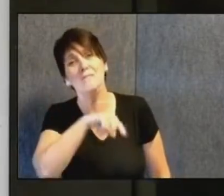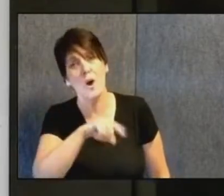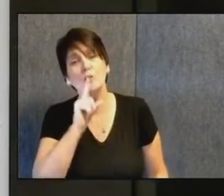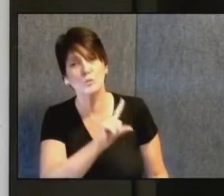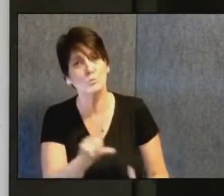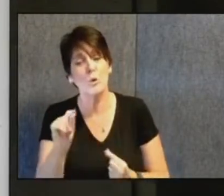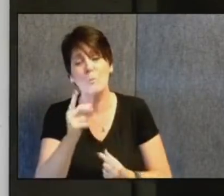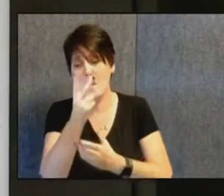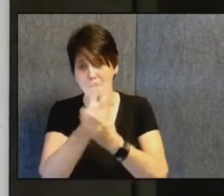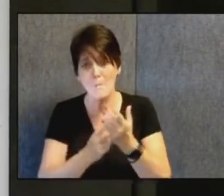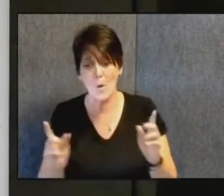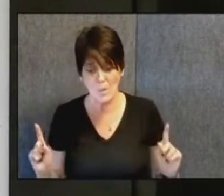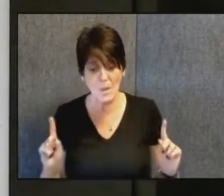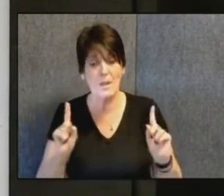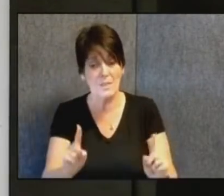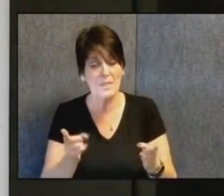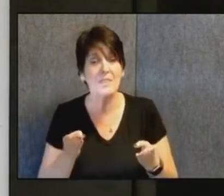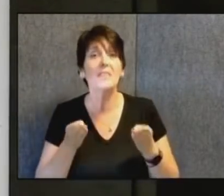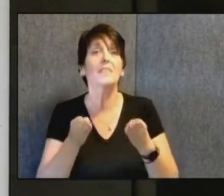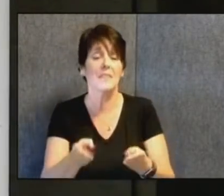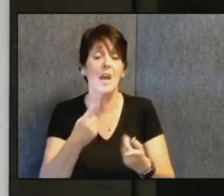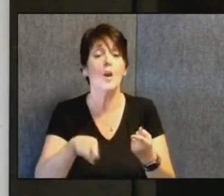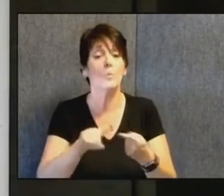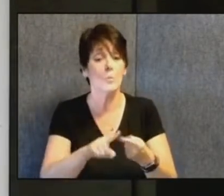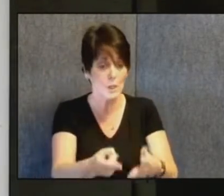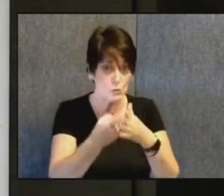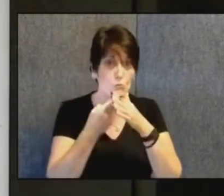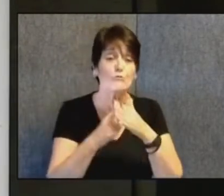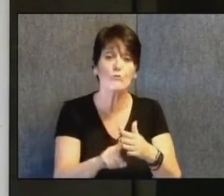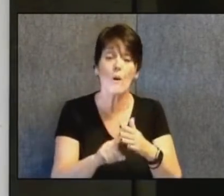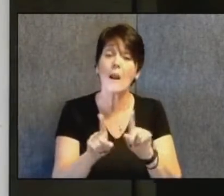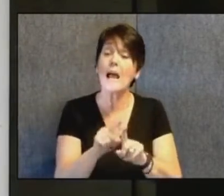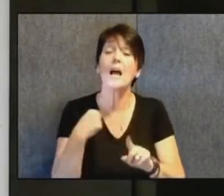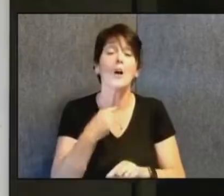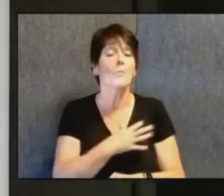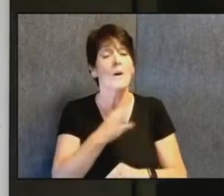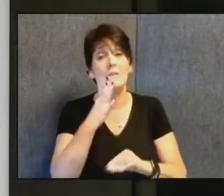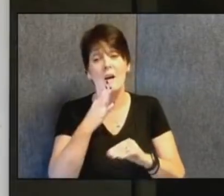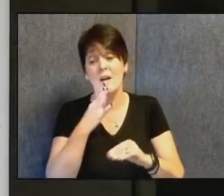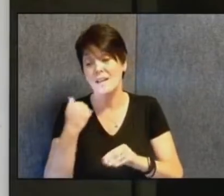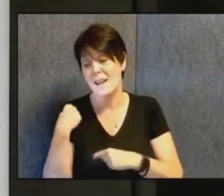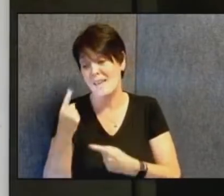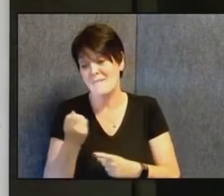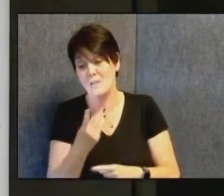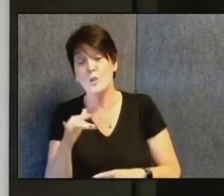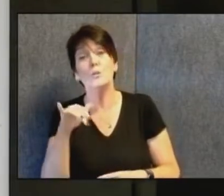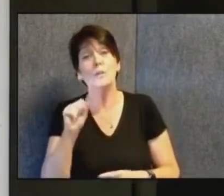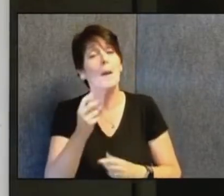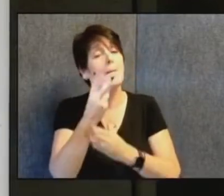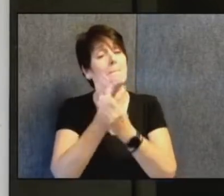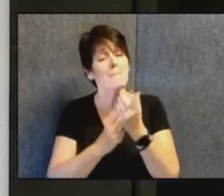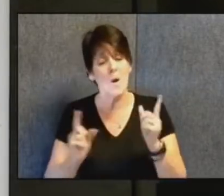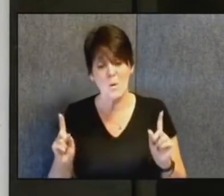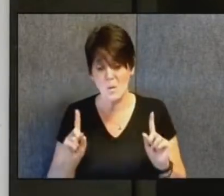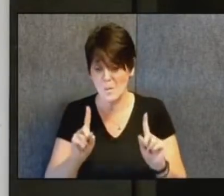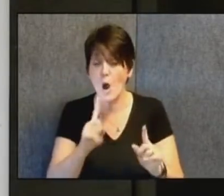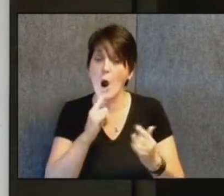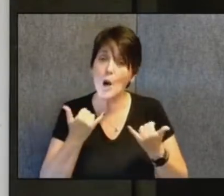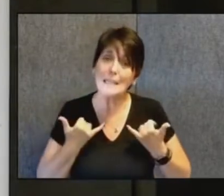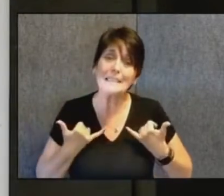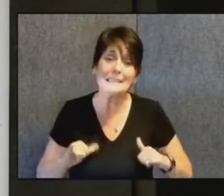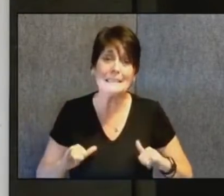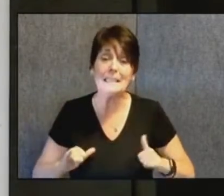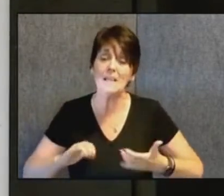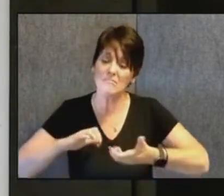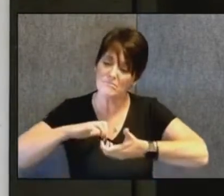Both agencies were at the incident at the start of the fire, and as we've talked over the last couple of days, both agencies are still standing